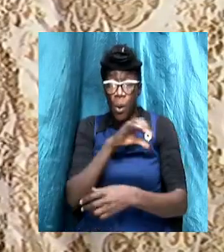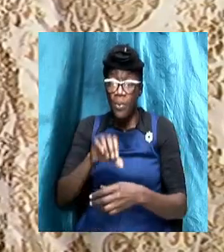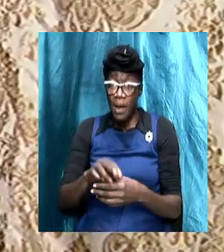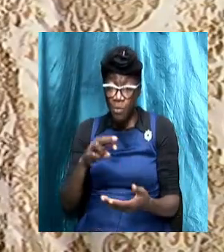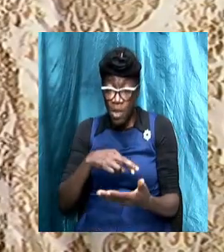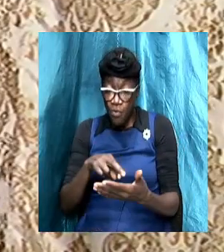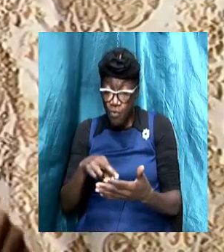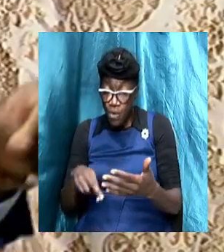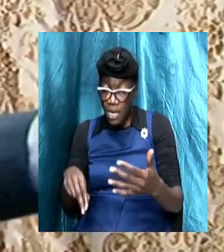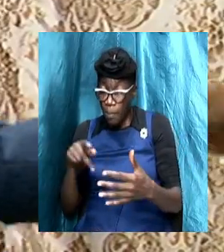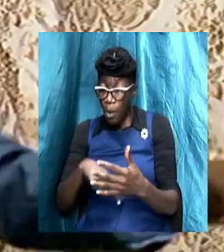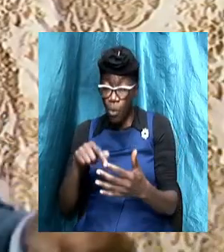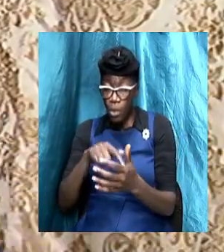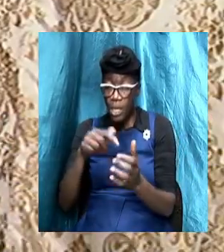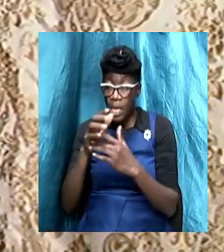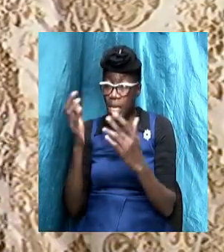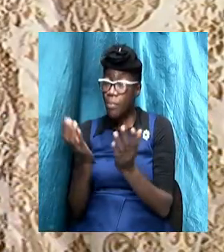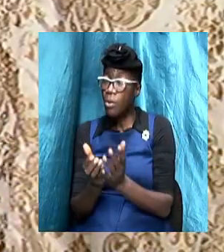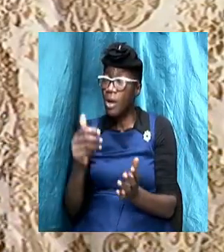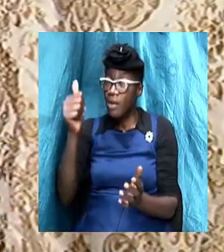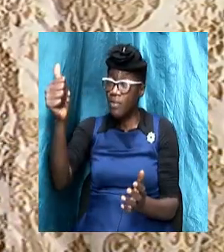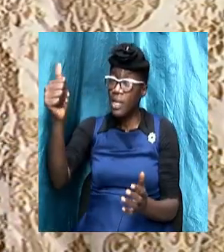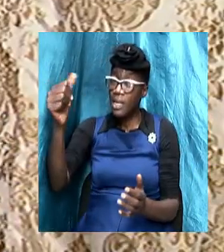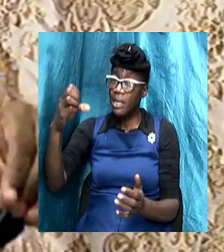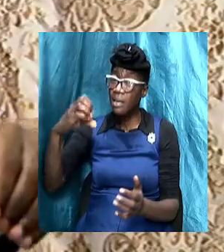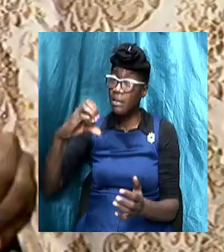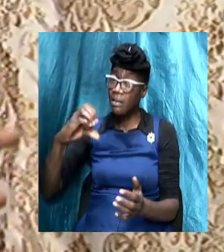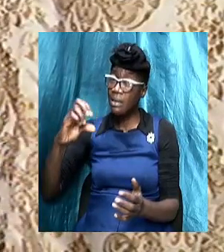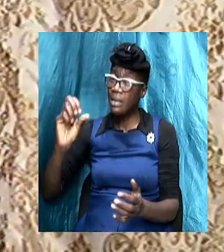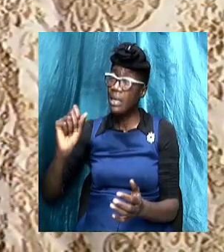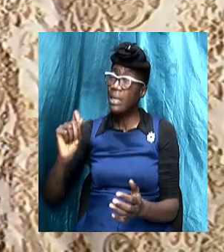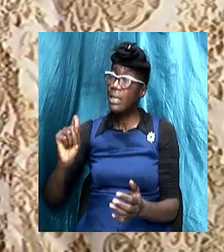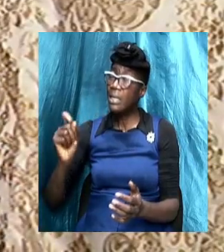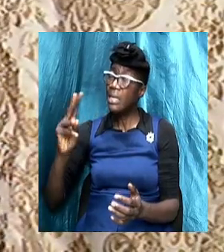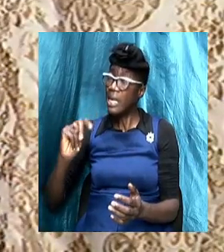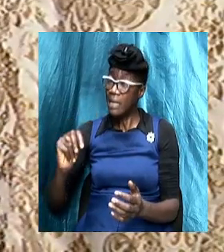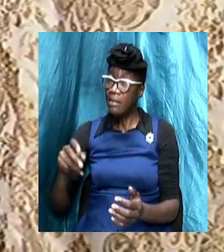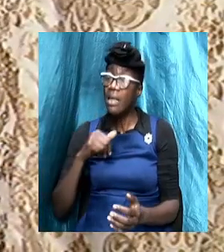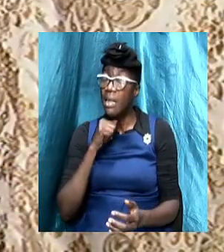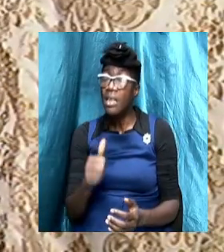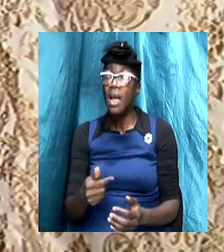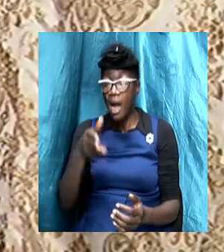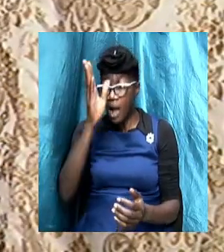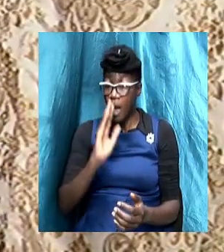that something else in the equation has changed. And this is not God. It is me and you.